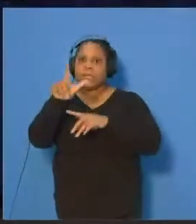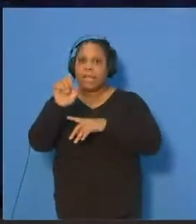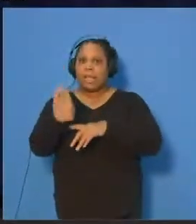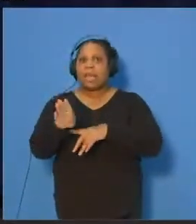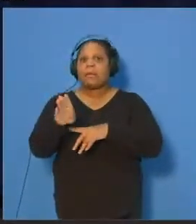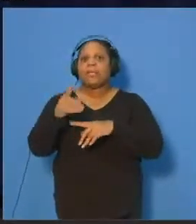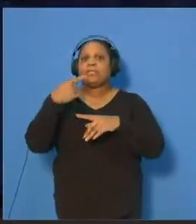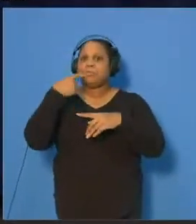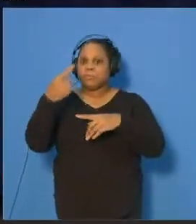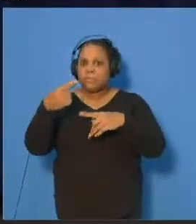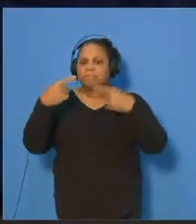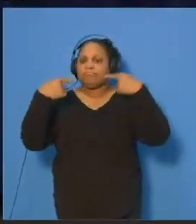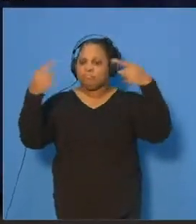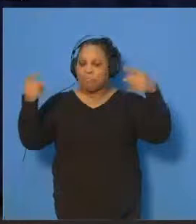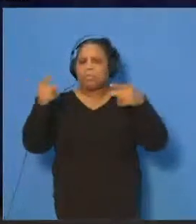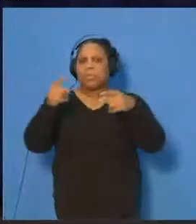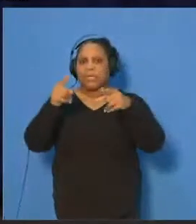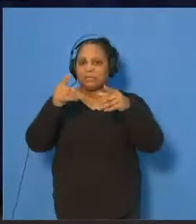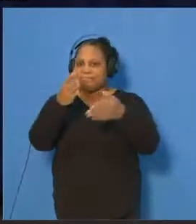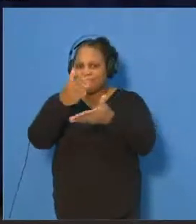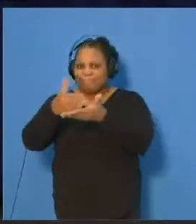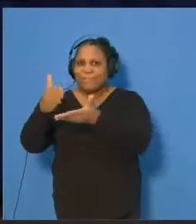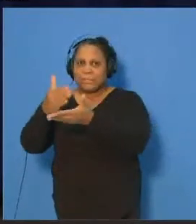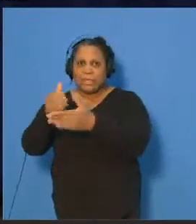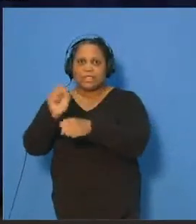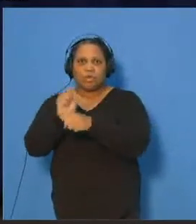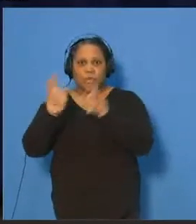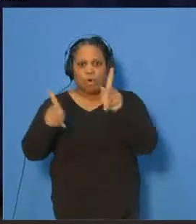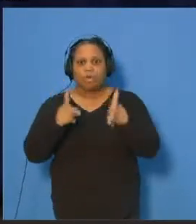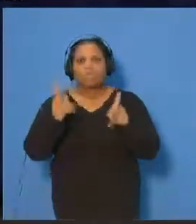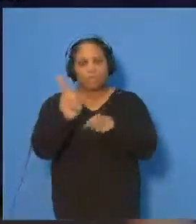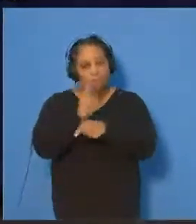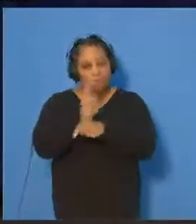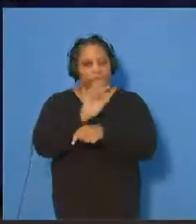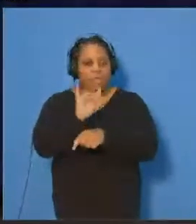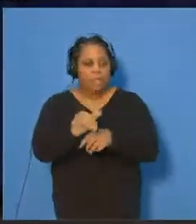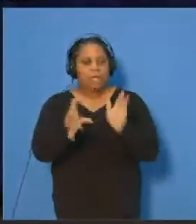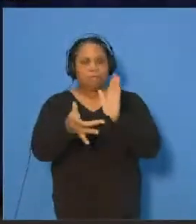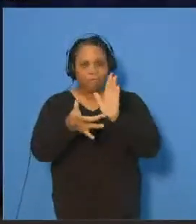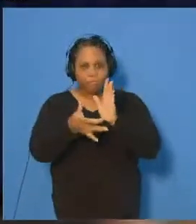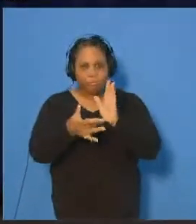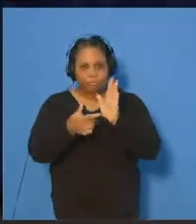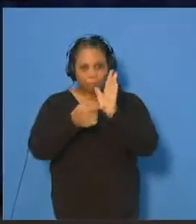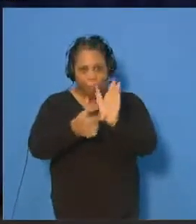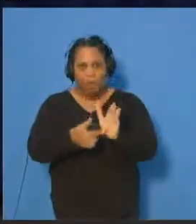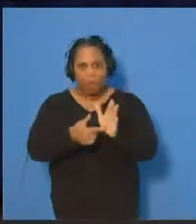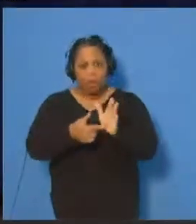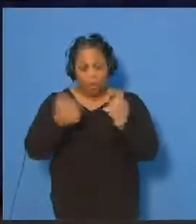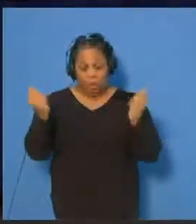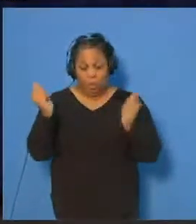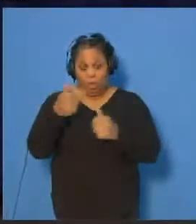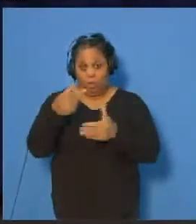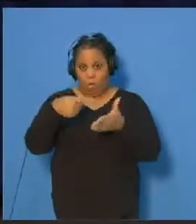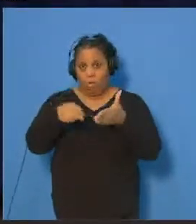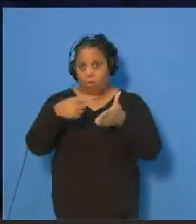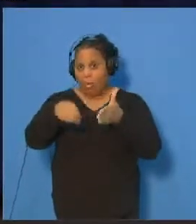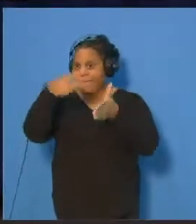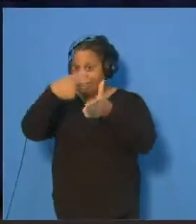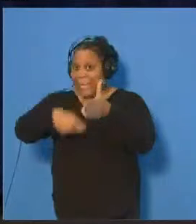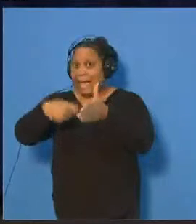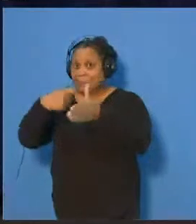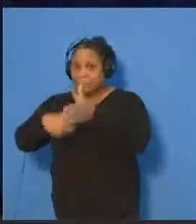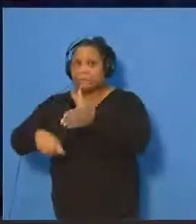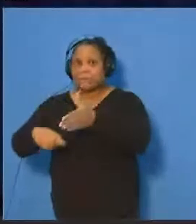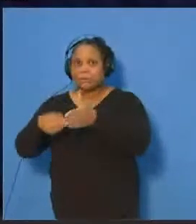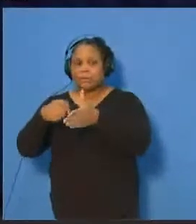public sector workers. And I think that's important because you recognize that we all as taxpayers pay taxes